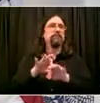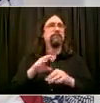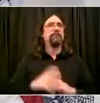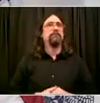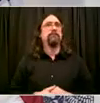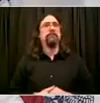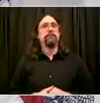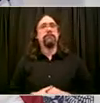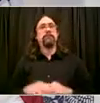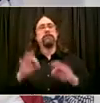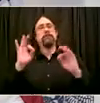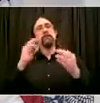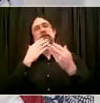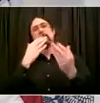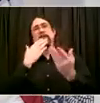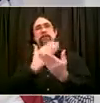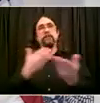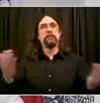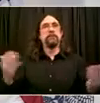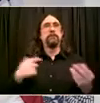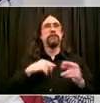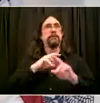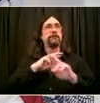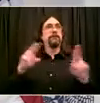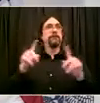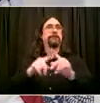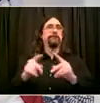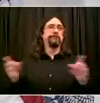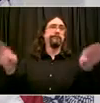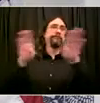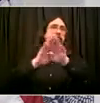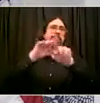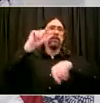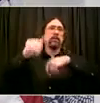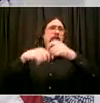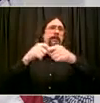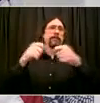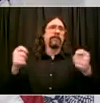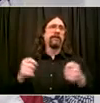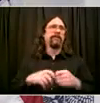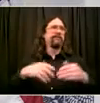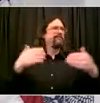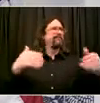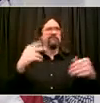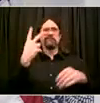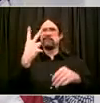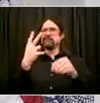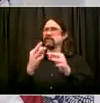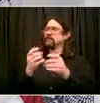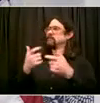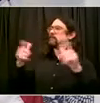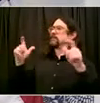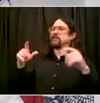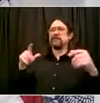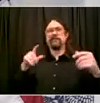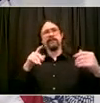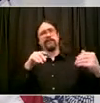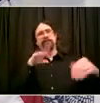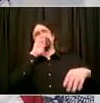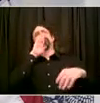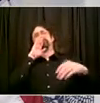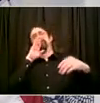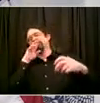we've seen in a long time, and of course, the fight against the coronavirus, the biggest challenge of our time, the biggest crisis this city has